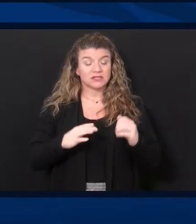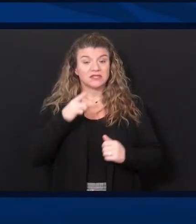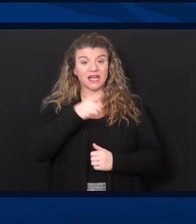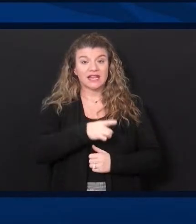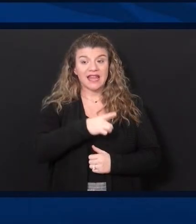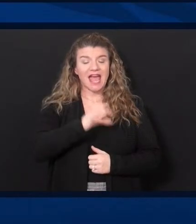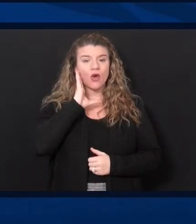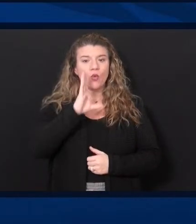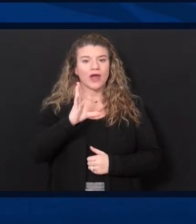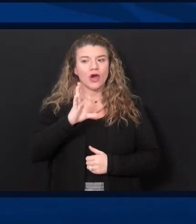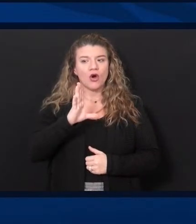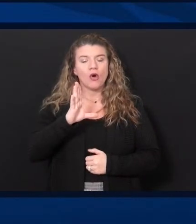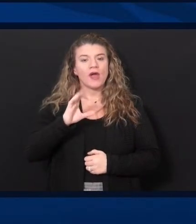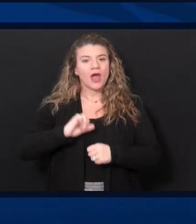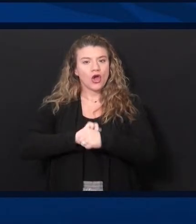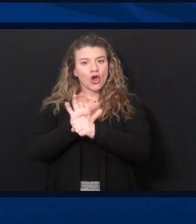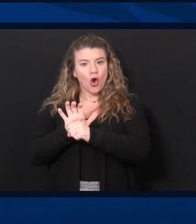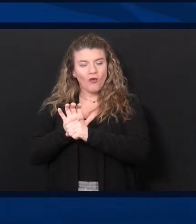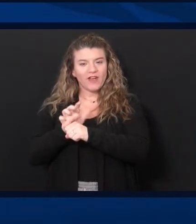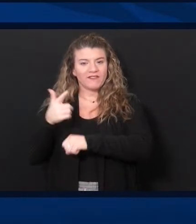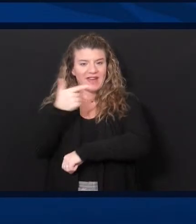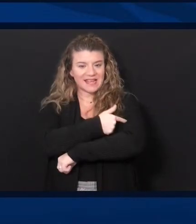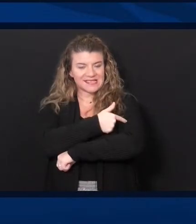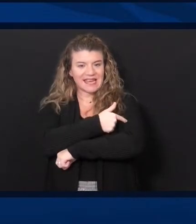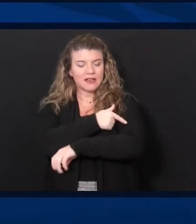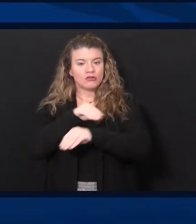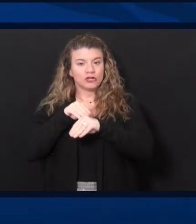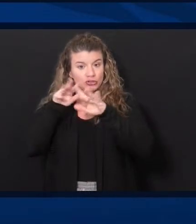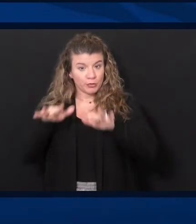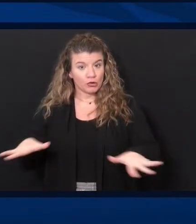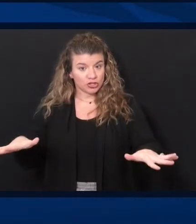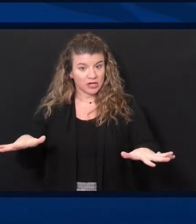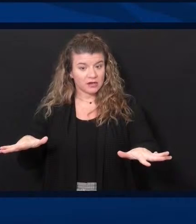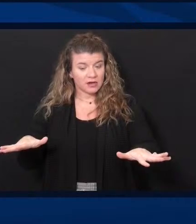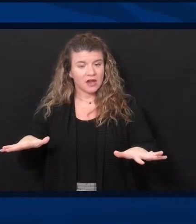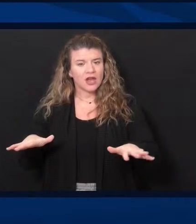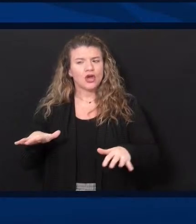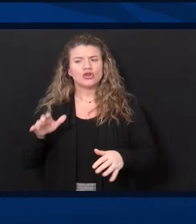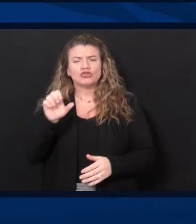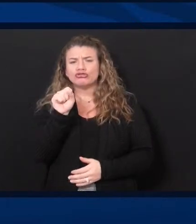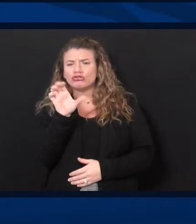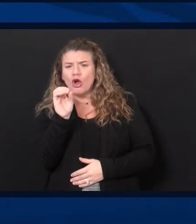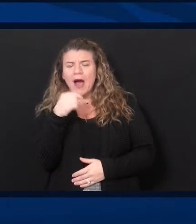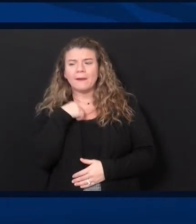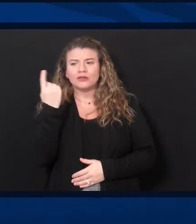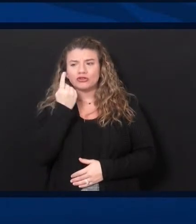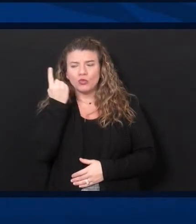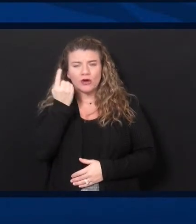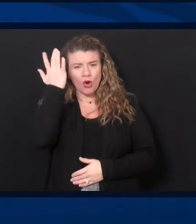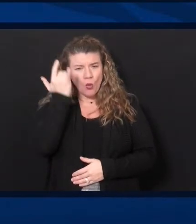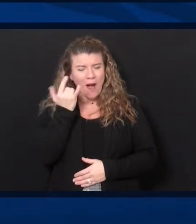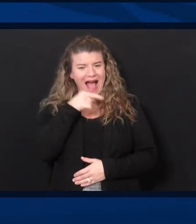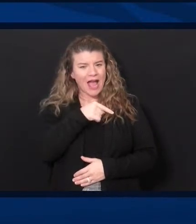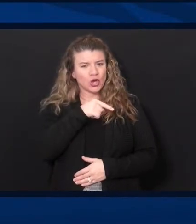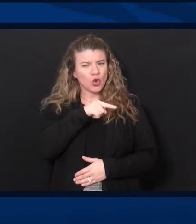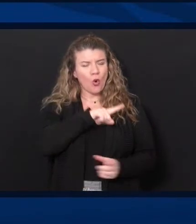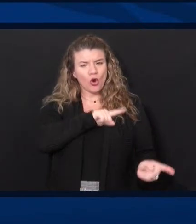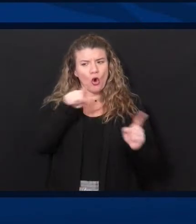on COVID vaccine distribution. So just give me a sense of why you're going to speak